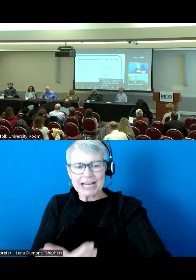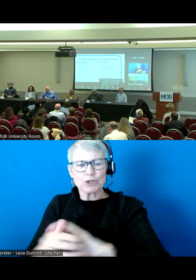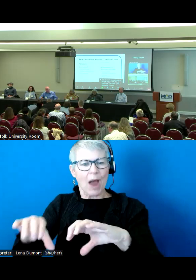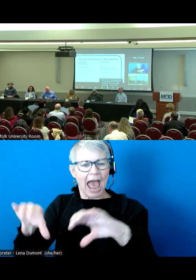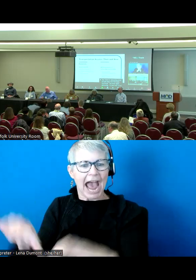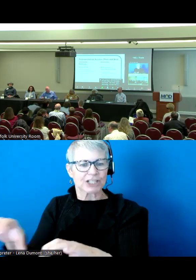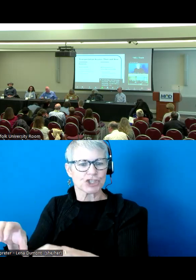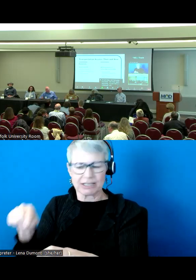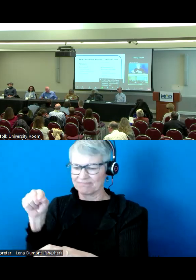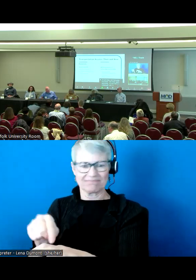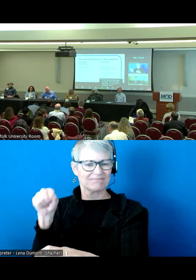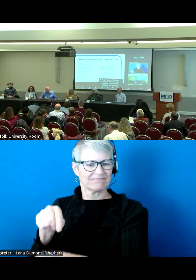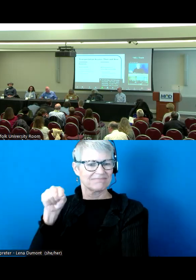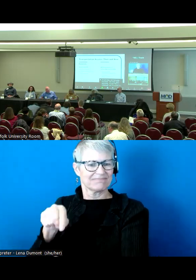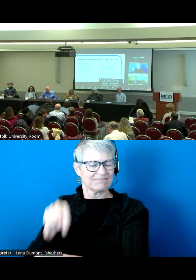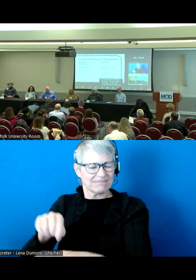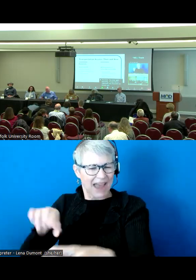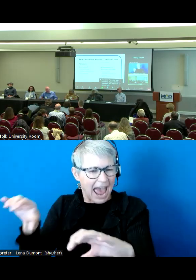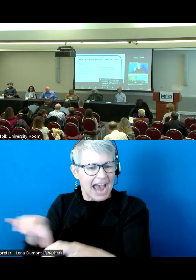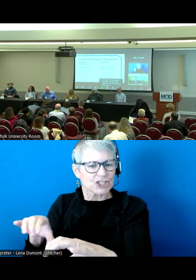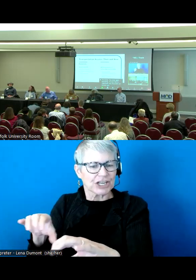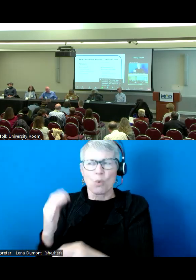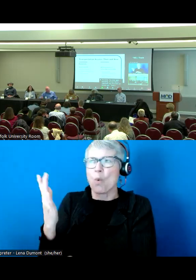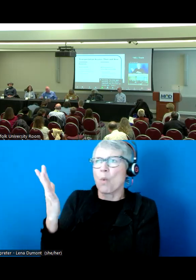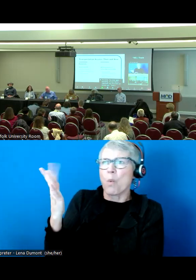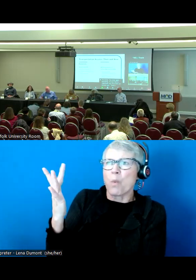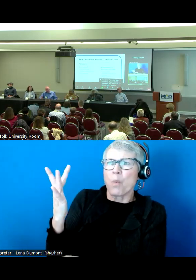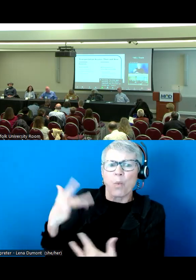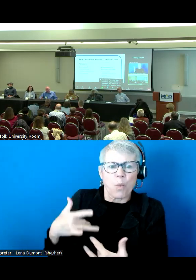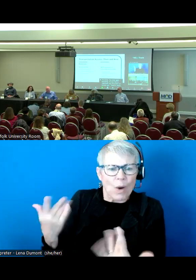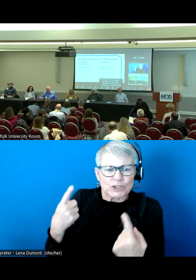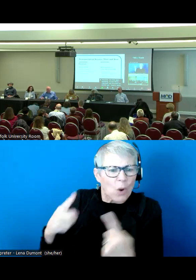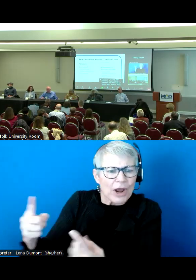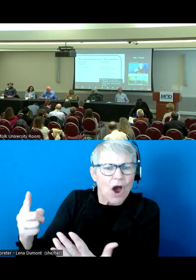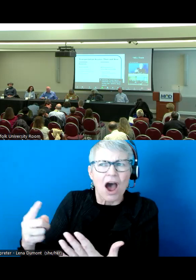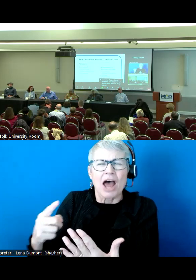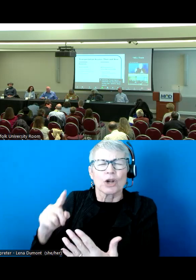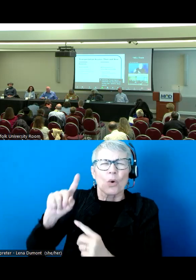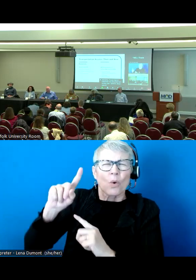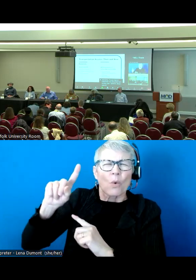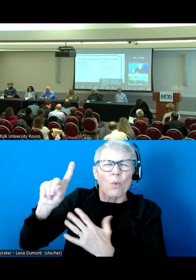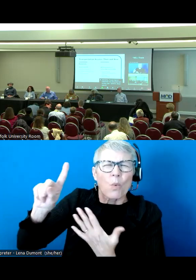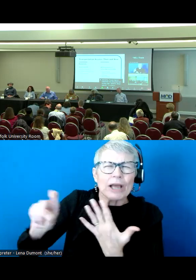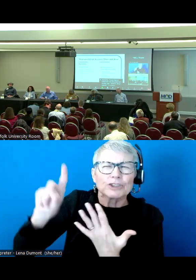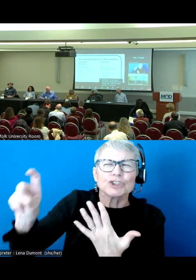right. Question, always question. For instance, like